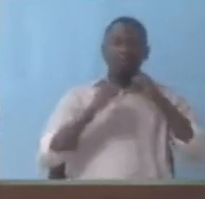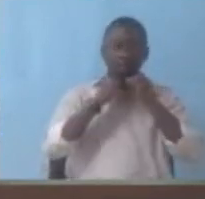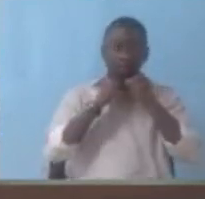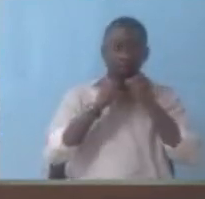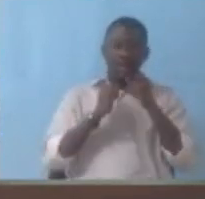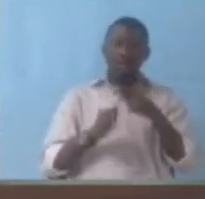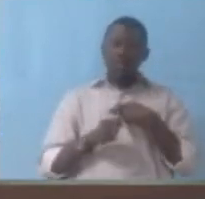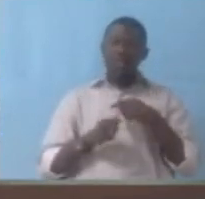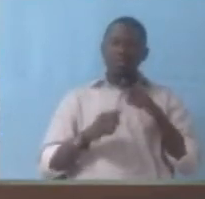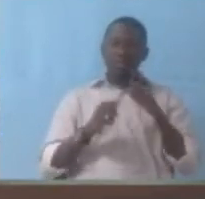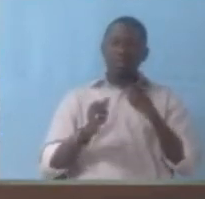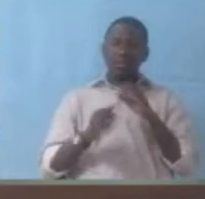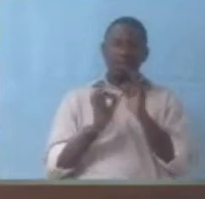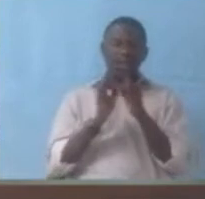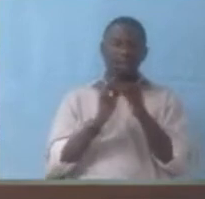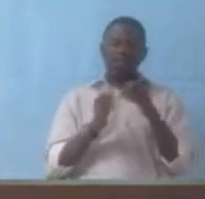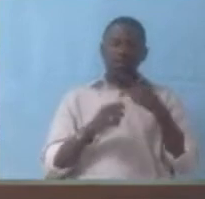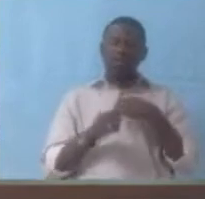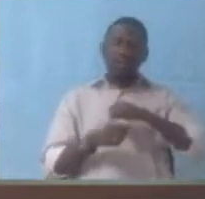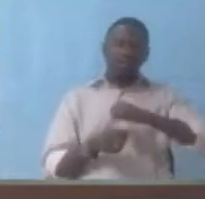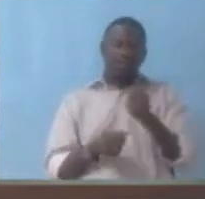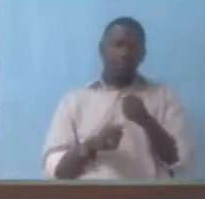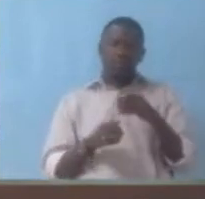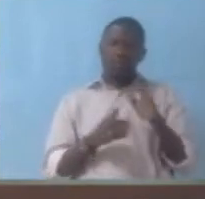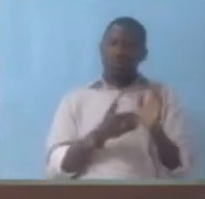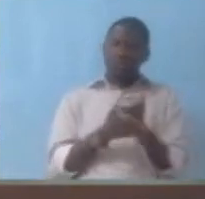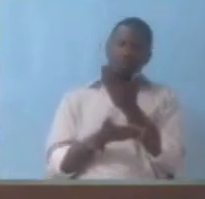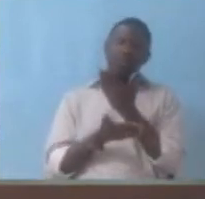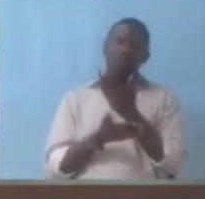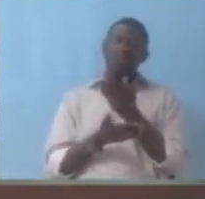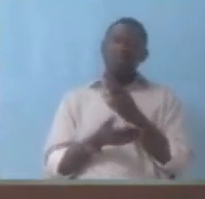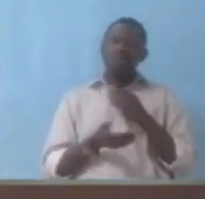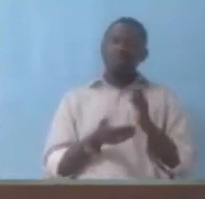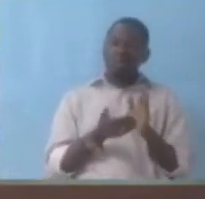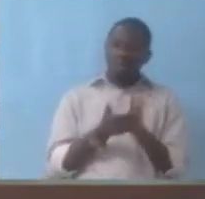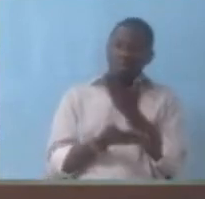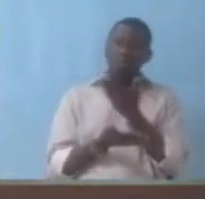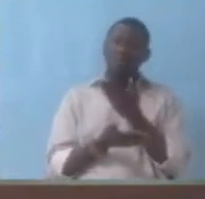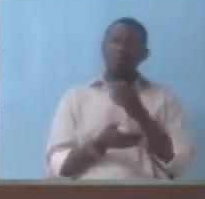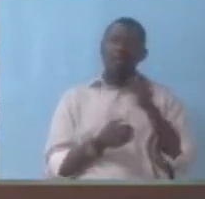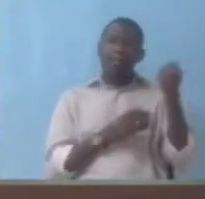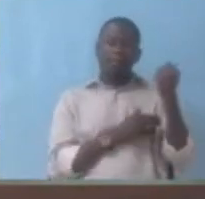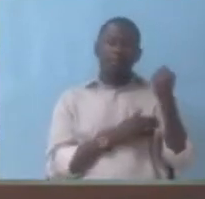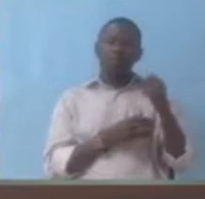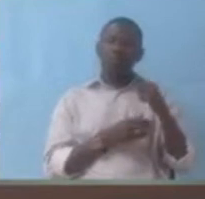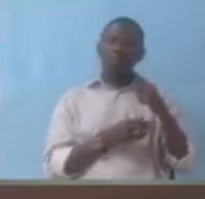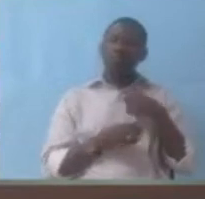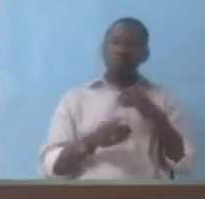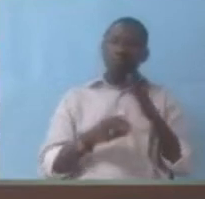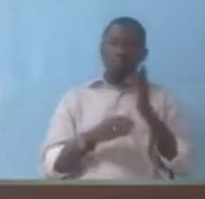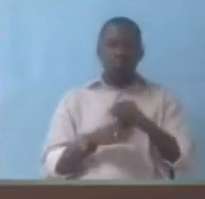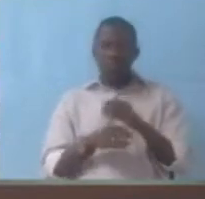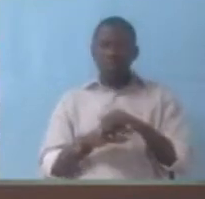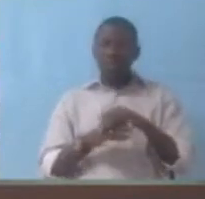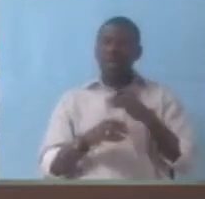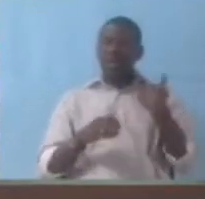which he refused for it to be taken away. It did not take away his powers to deal with the detainees in terms of where they